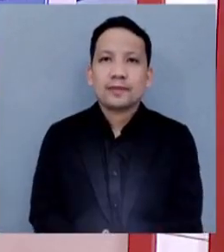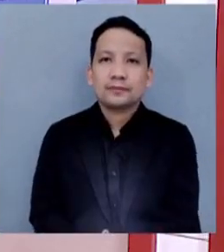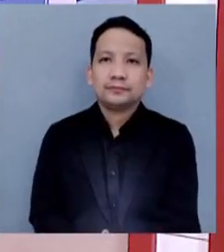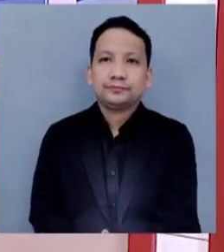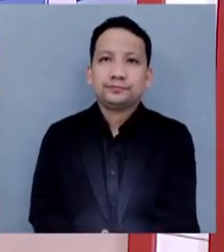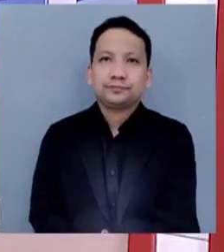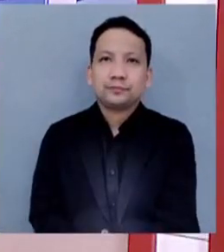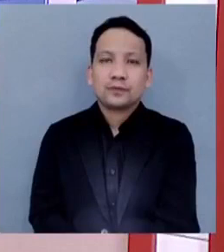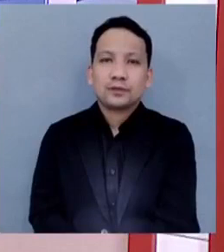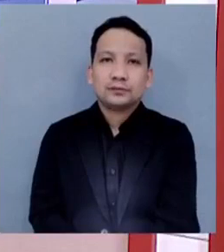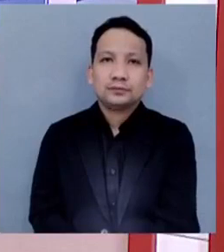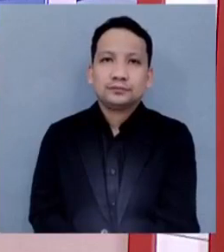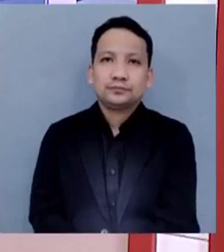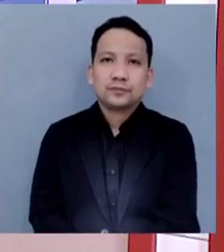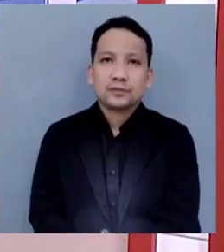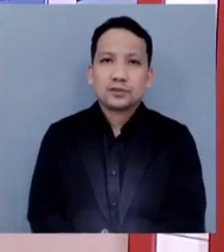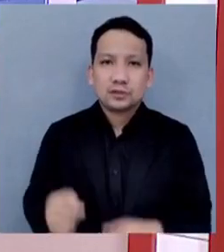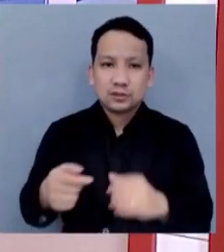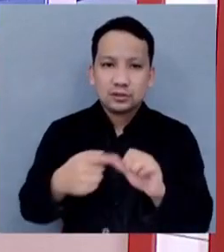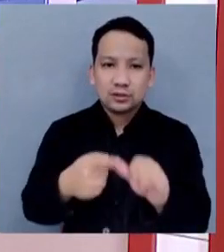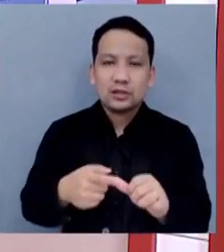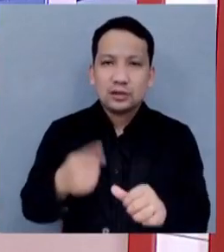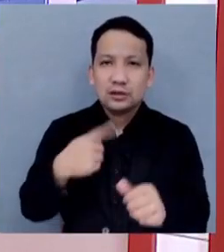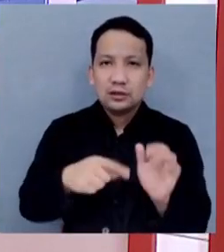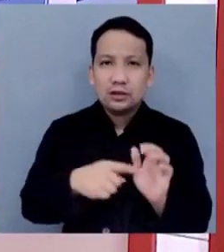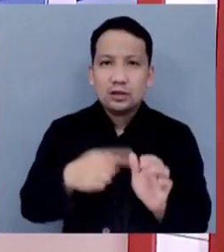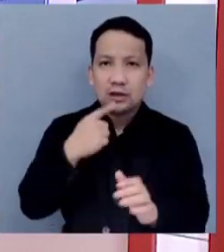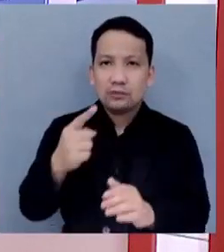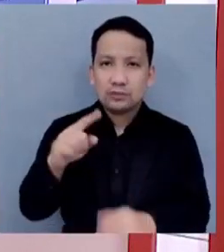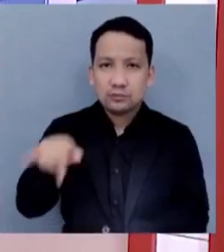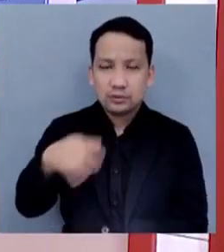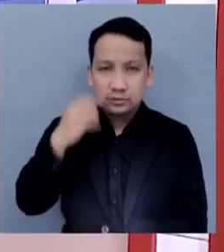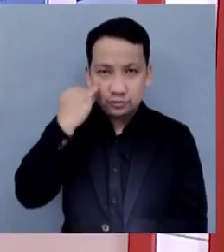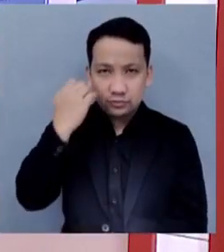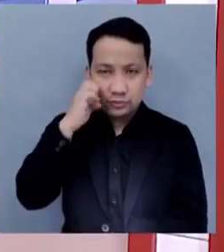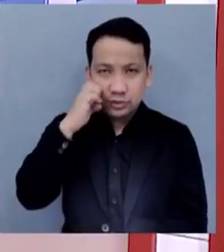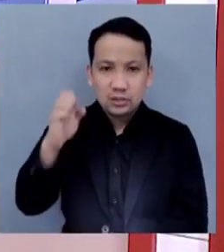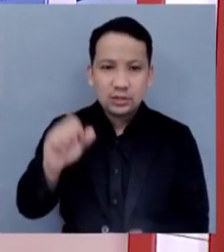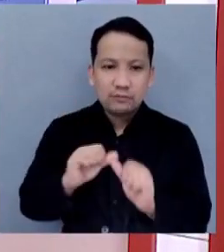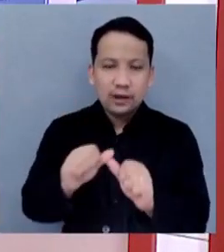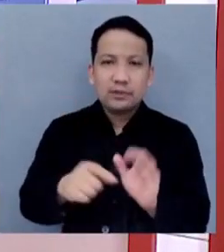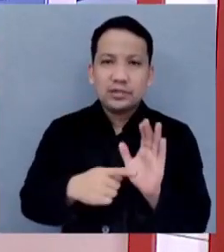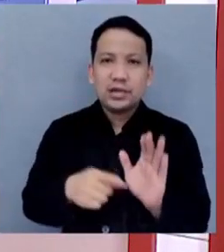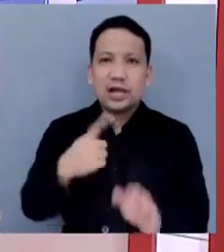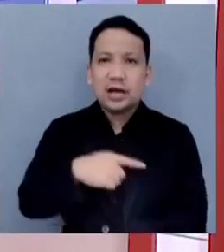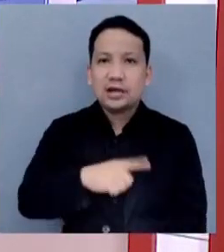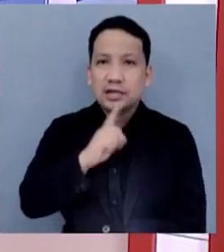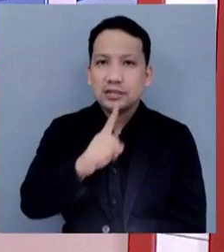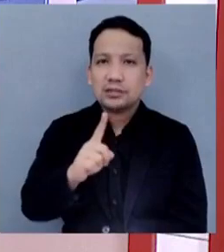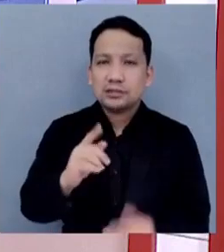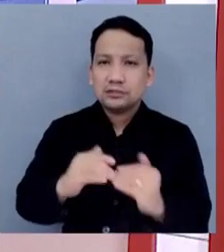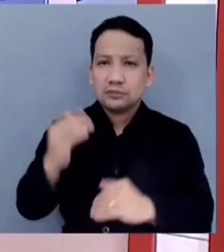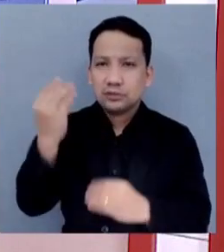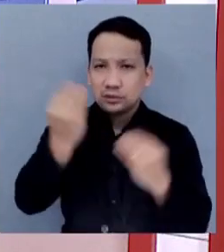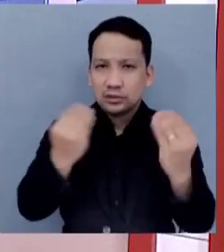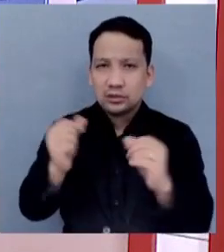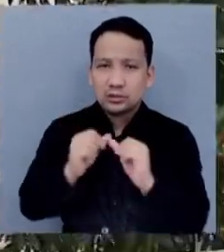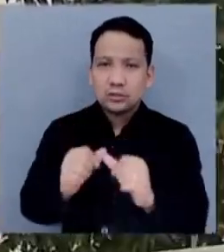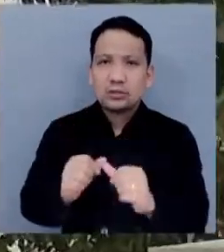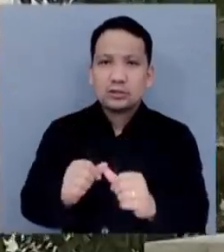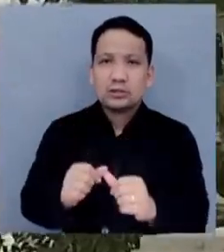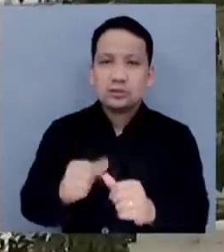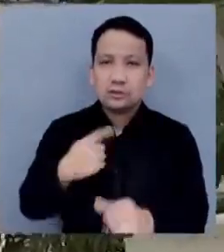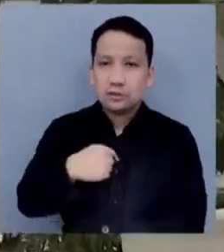The temporary release of the former chief of staff of former Senate President Juan Ponce Enrile seemed to blur the boundaries of the writ of